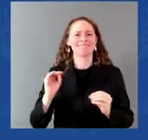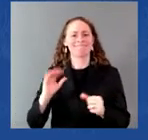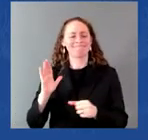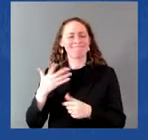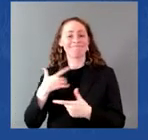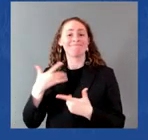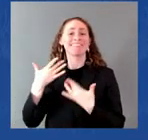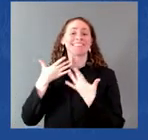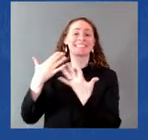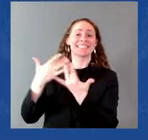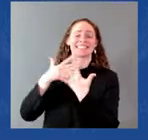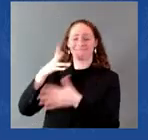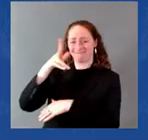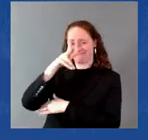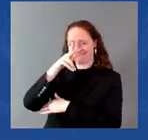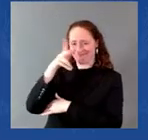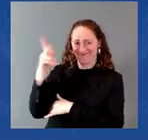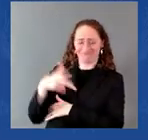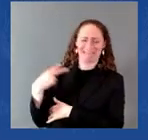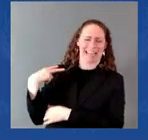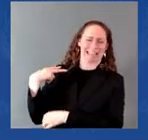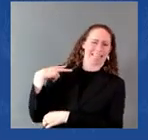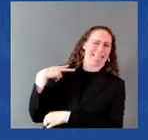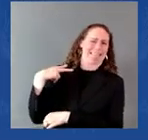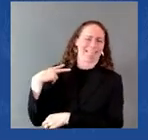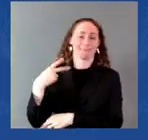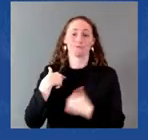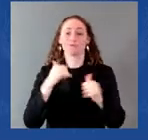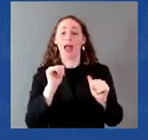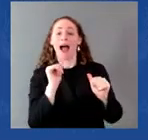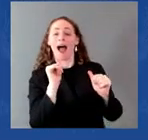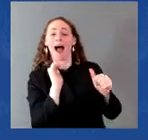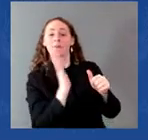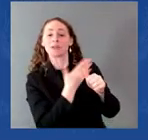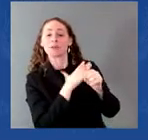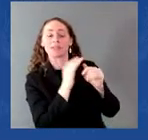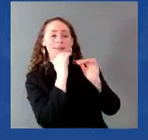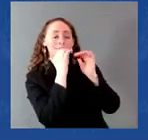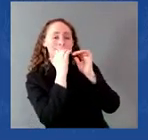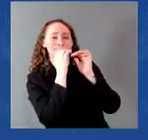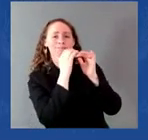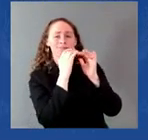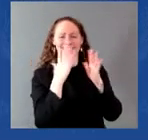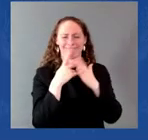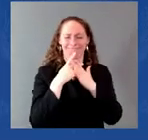your talent to not be able to do any of that stuff and still make the best music in the world.